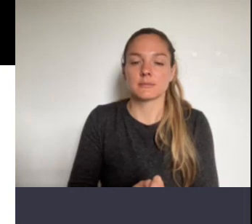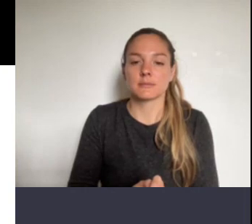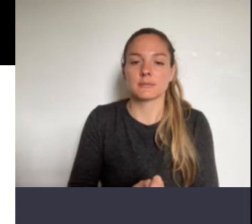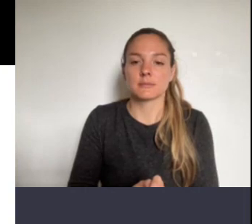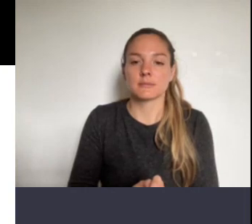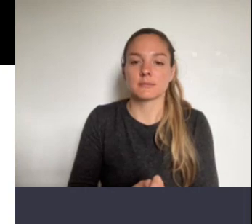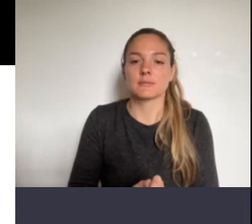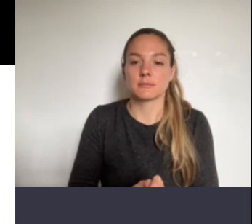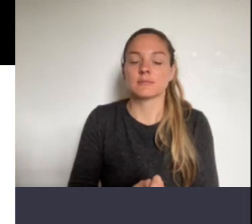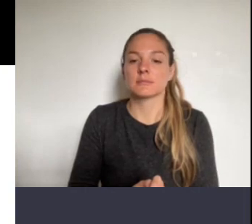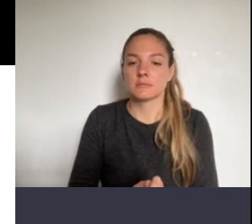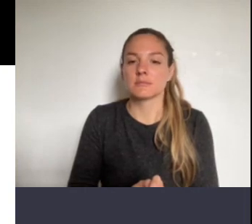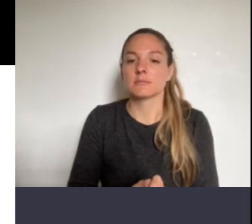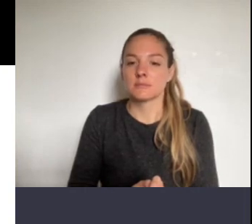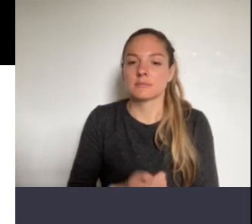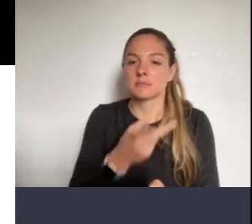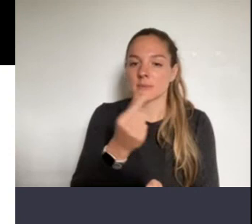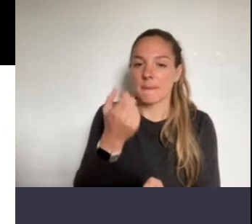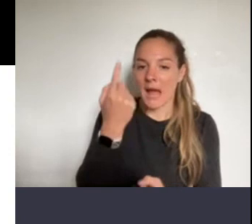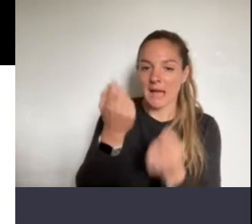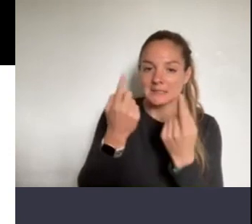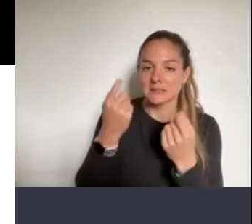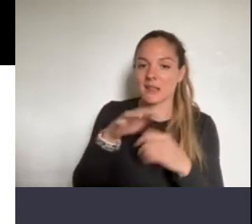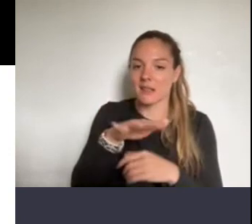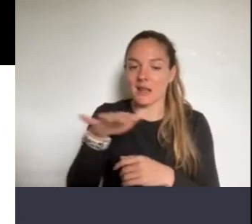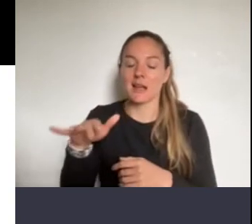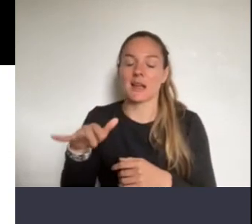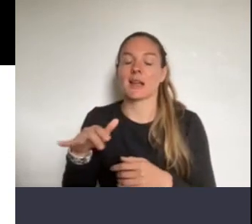Yeah, so some ideas there, and picking up the